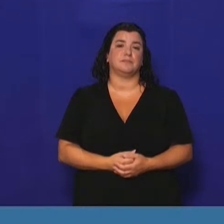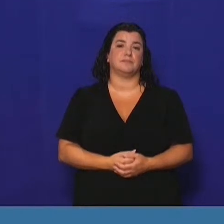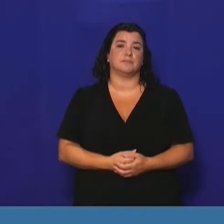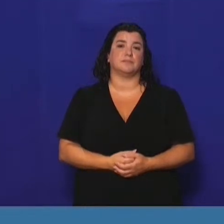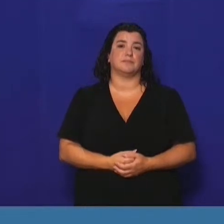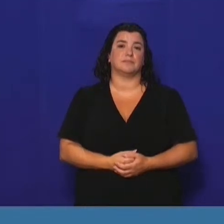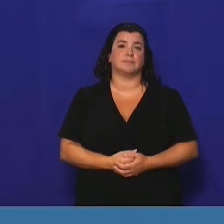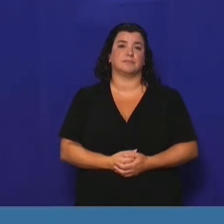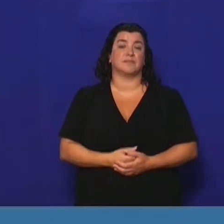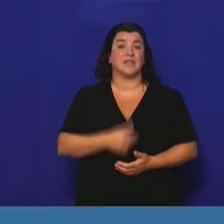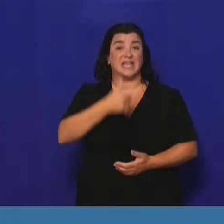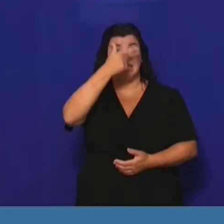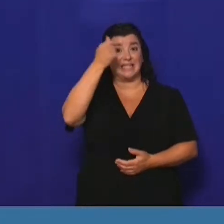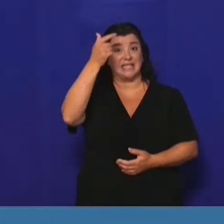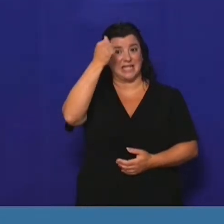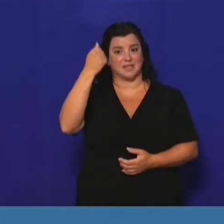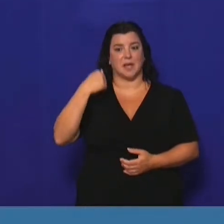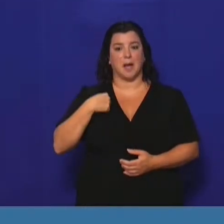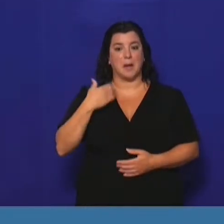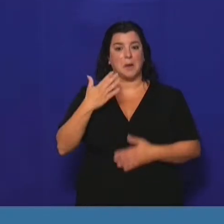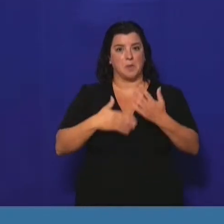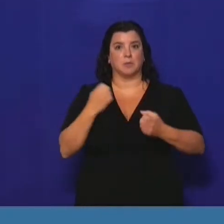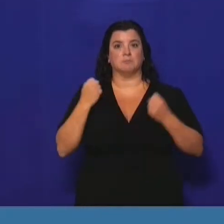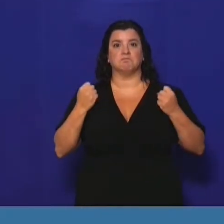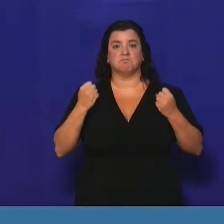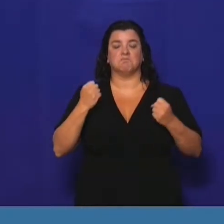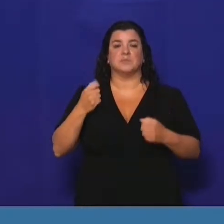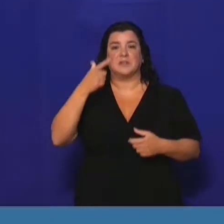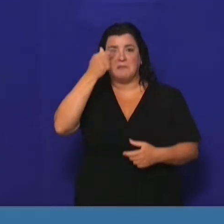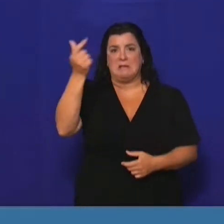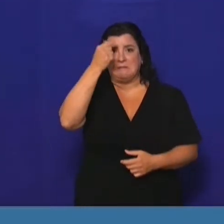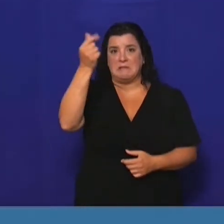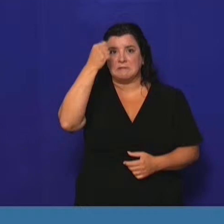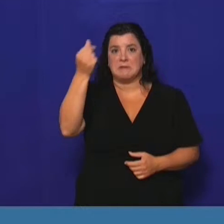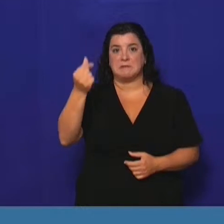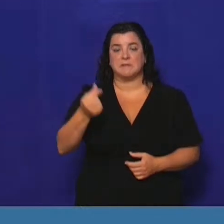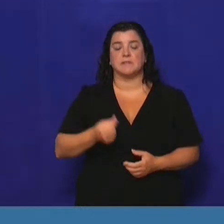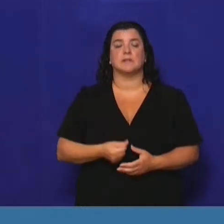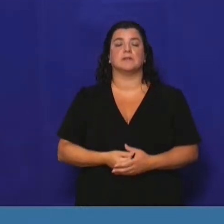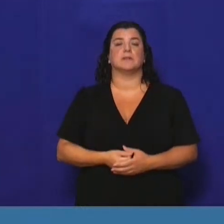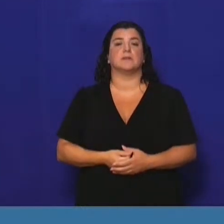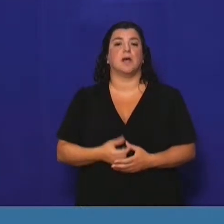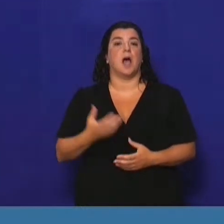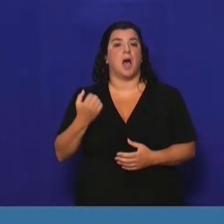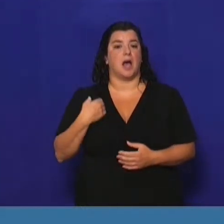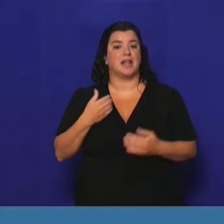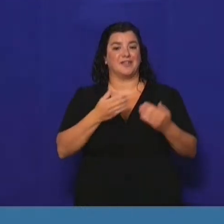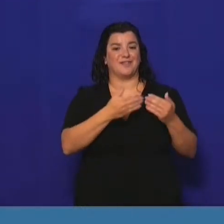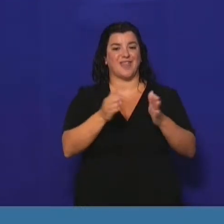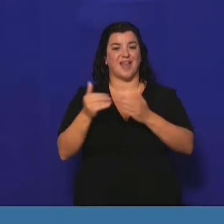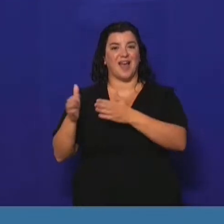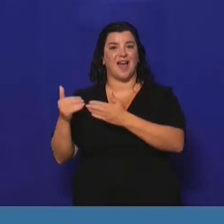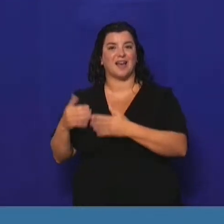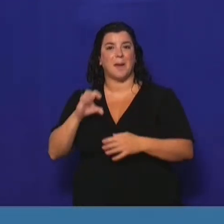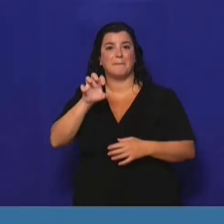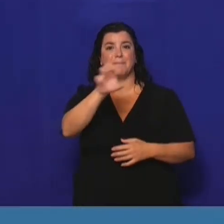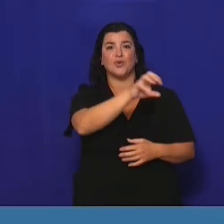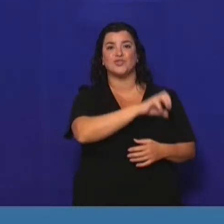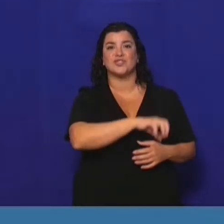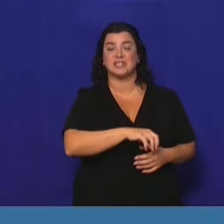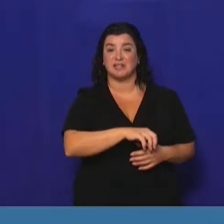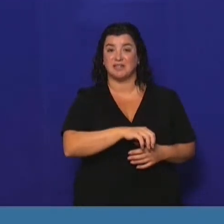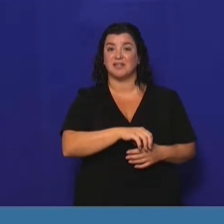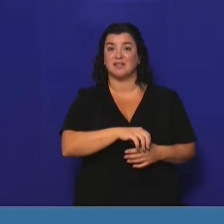Il-testjar baqa il-forte tagħna fejn aħna bqajna nagħmlu t-testijiet anka bil-ħabs li għandna miftuħin fejn